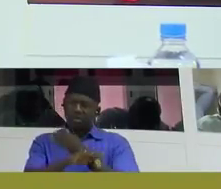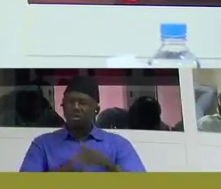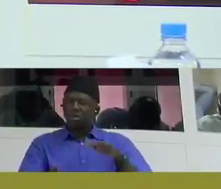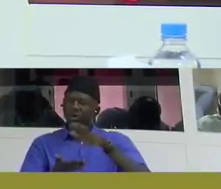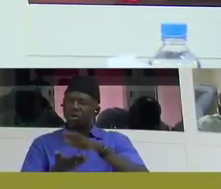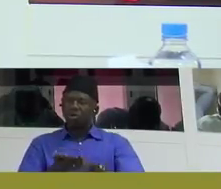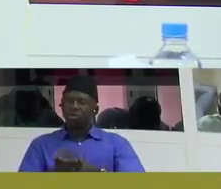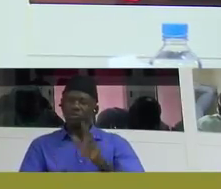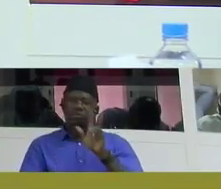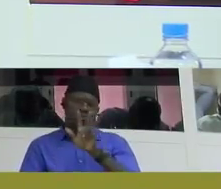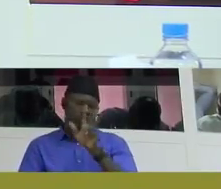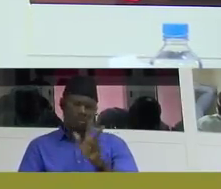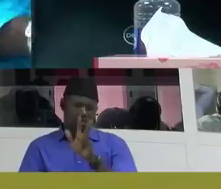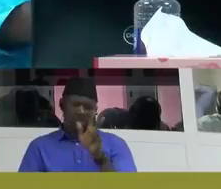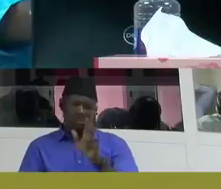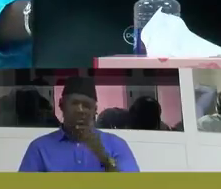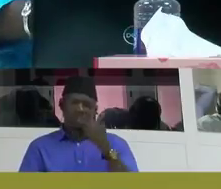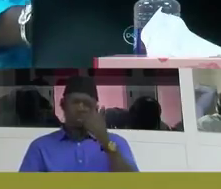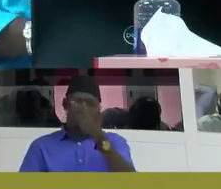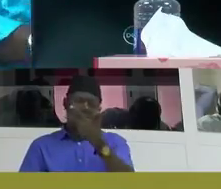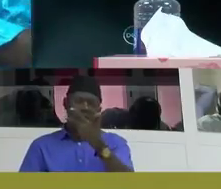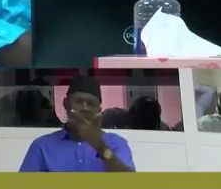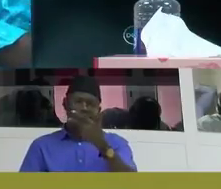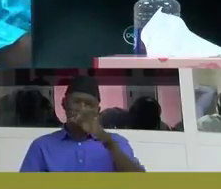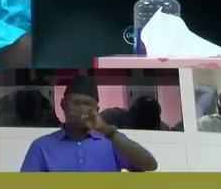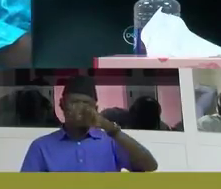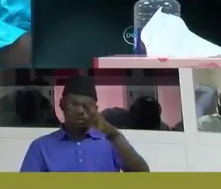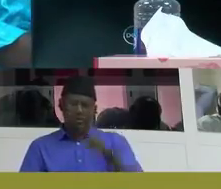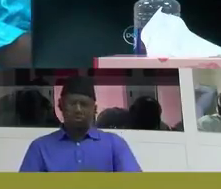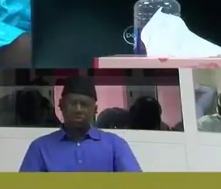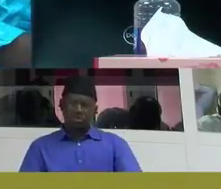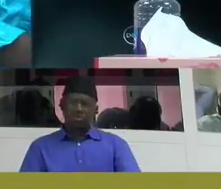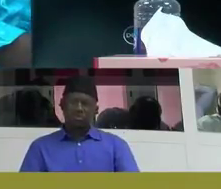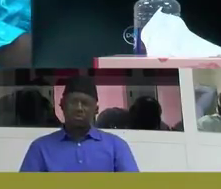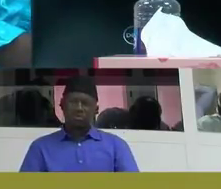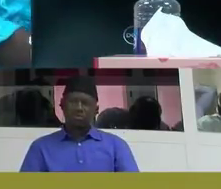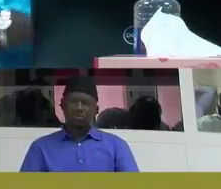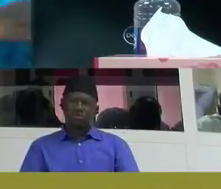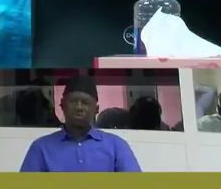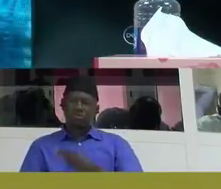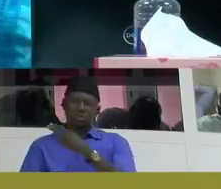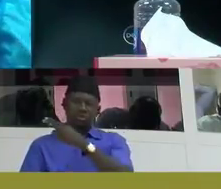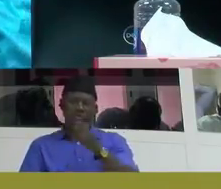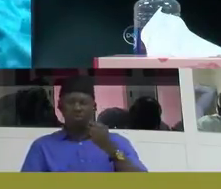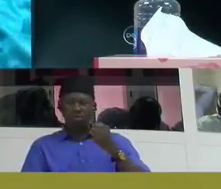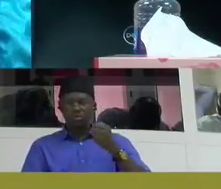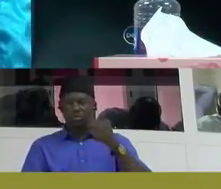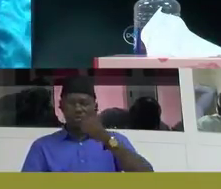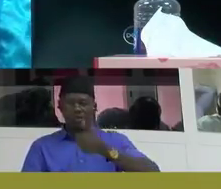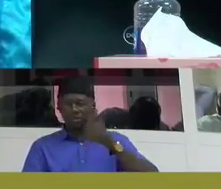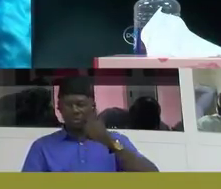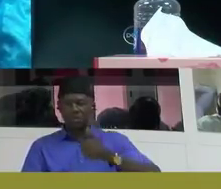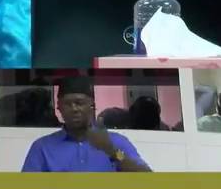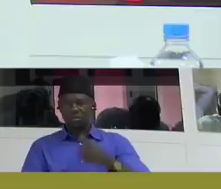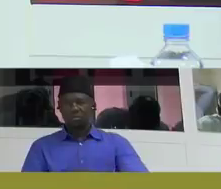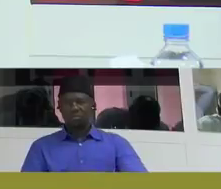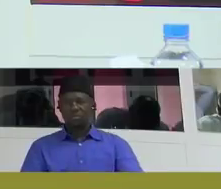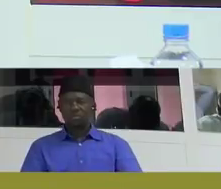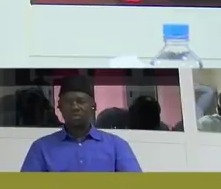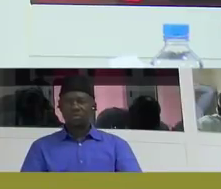on Wednesday, the 8th of June? Which, never before. That was the first time we had the ban.